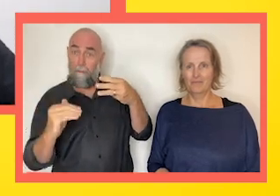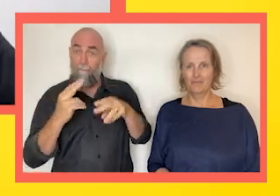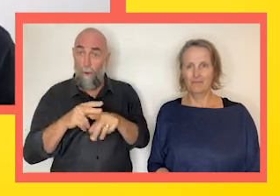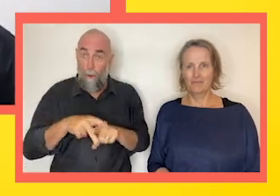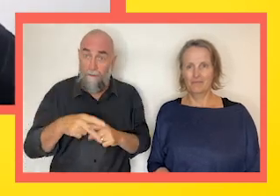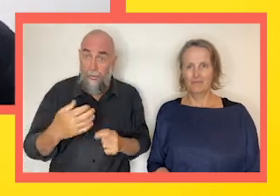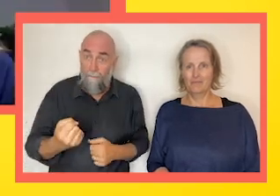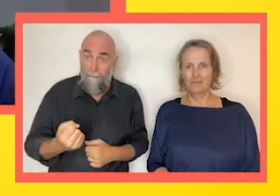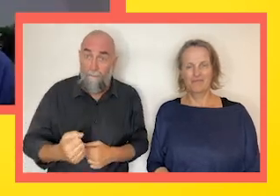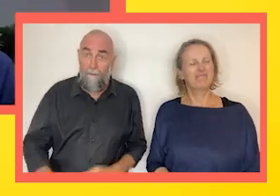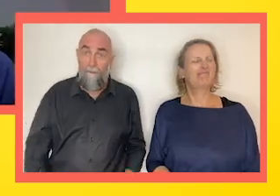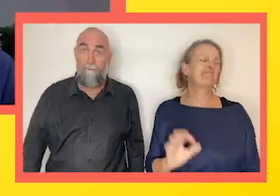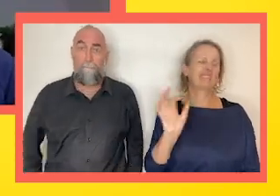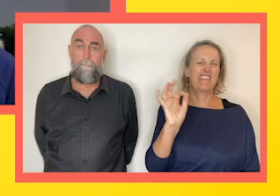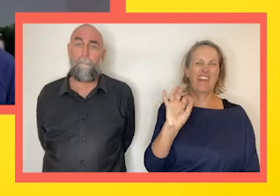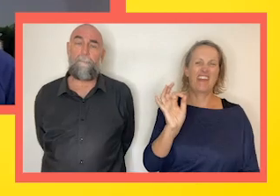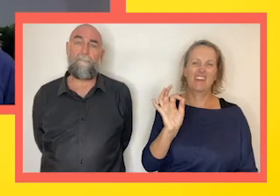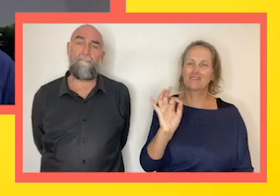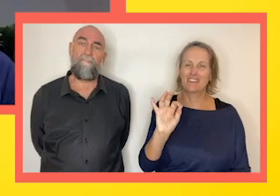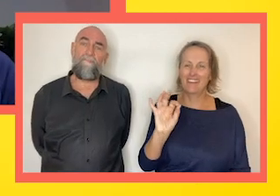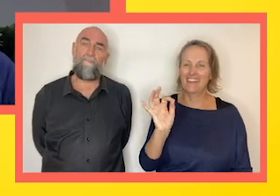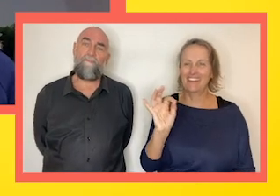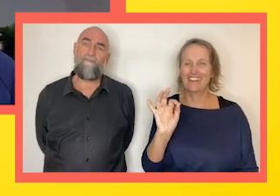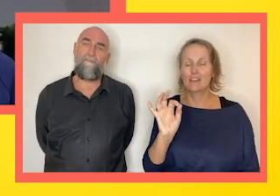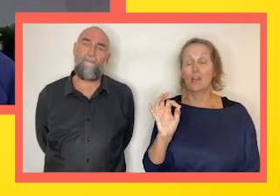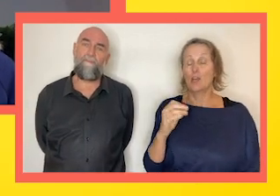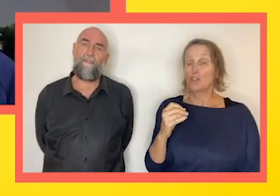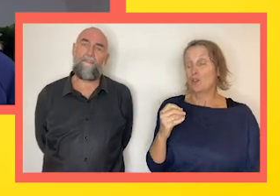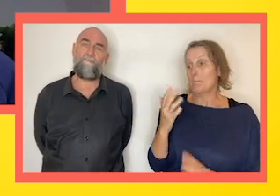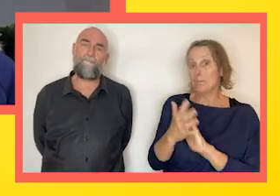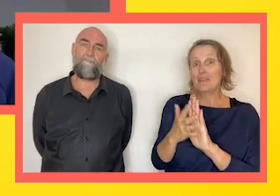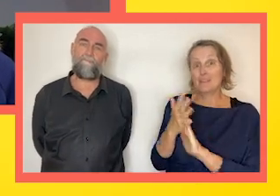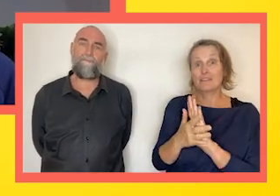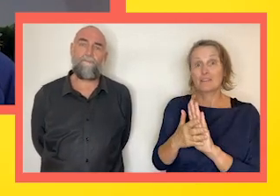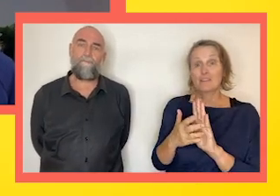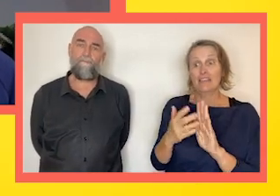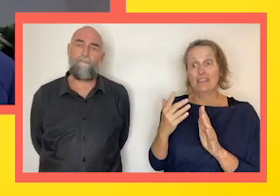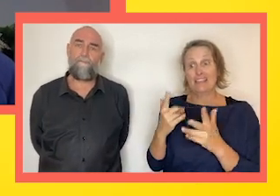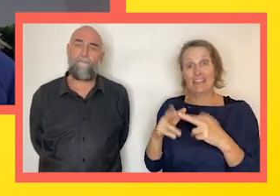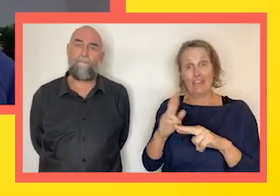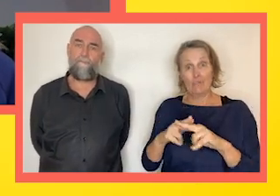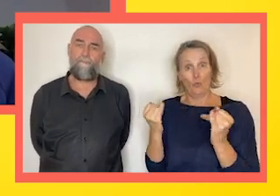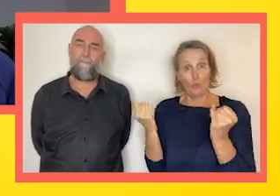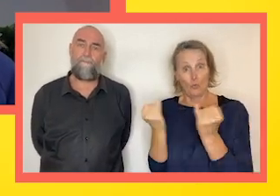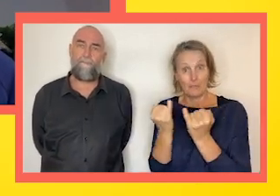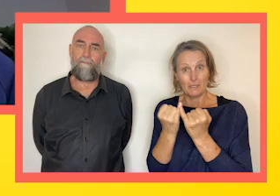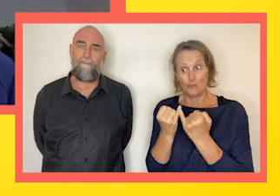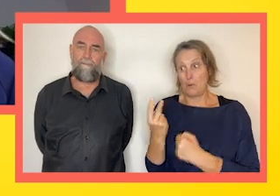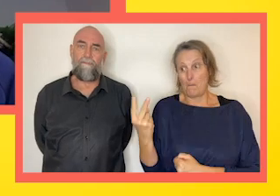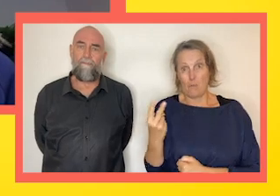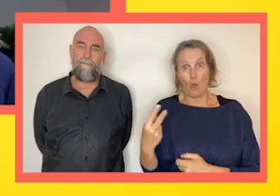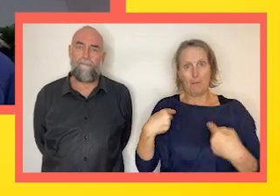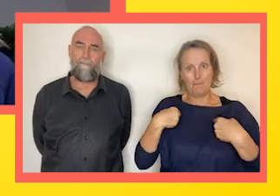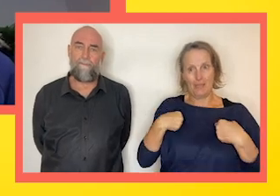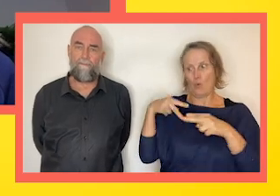No, not really. I mean, yeah, so we have to qualify as a combination with the horse, which means that, you